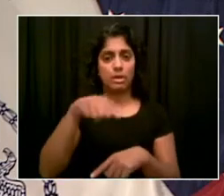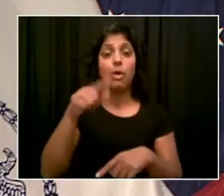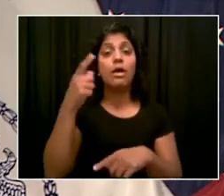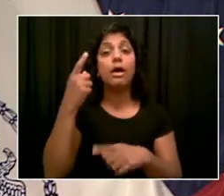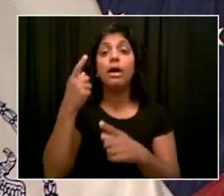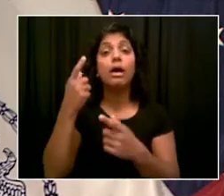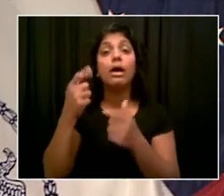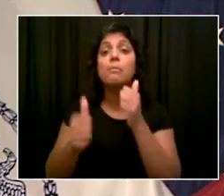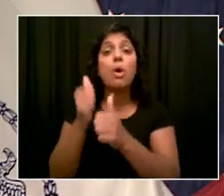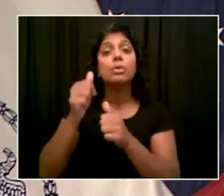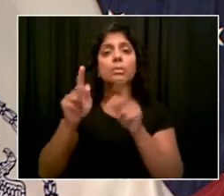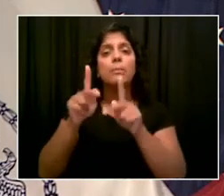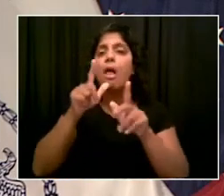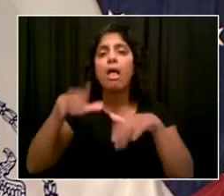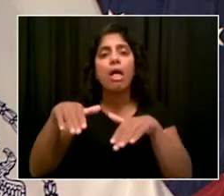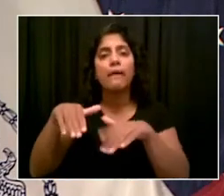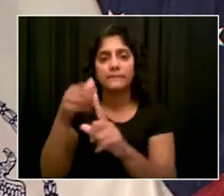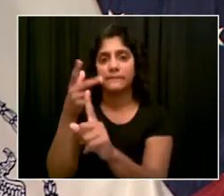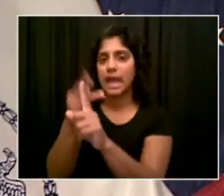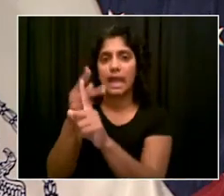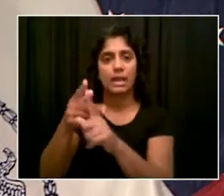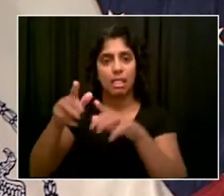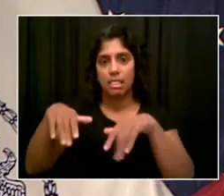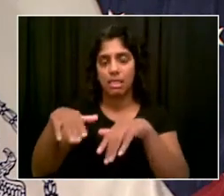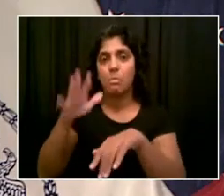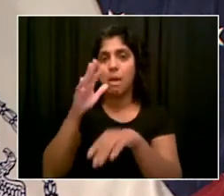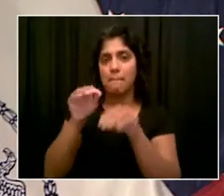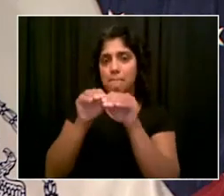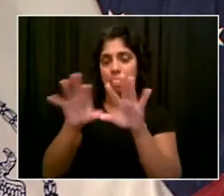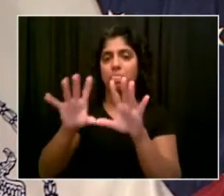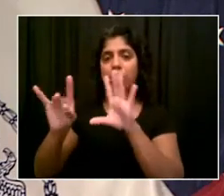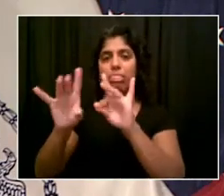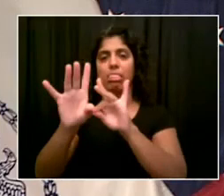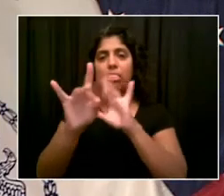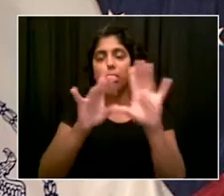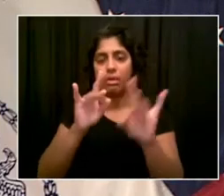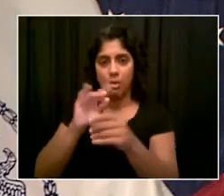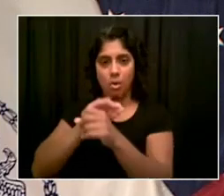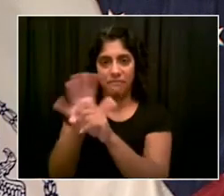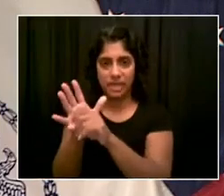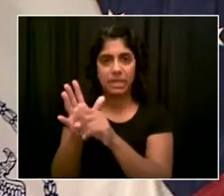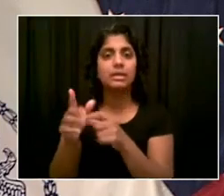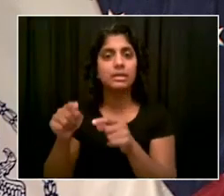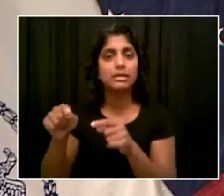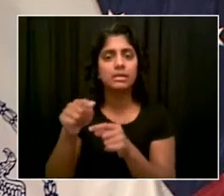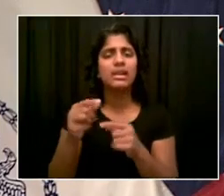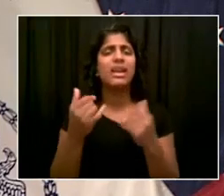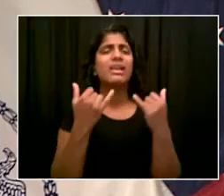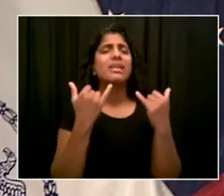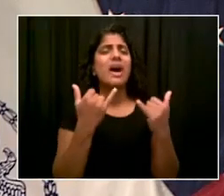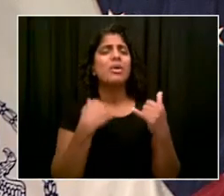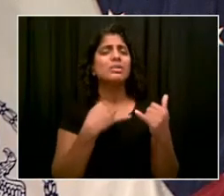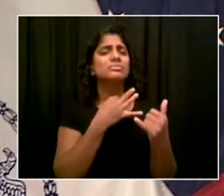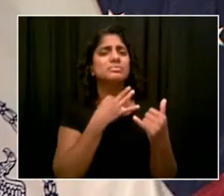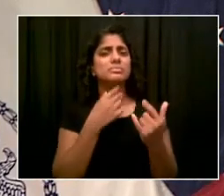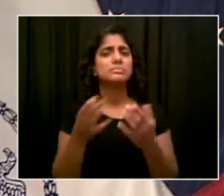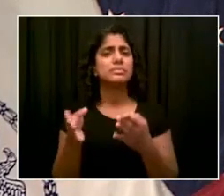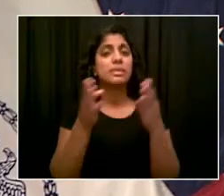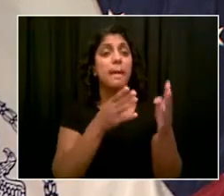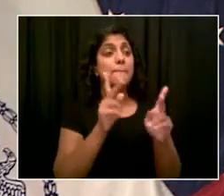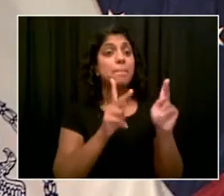cases, and are we seeing an uptick in the number of fully vaccinated people who are testing